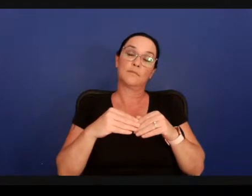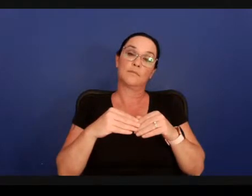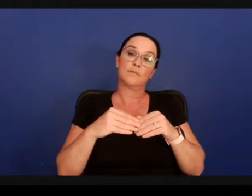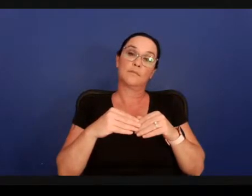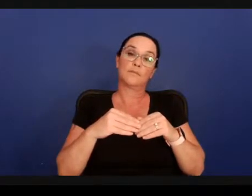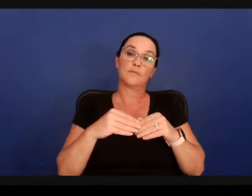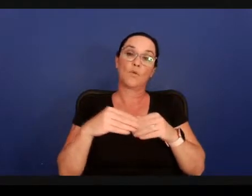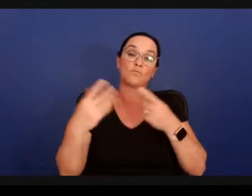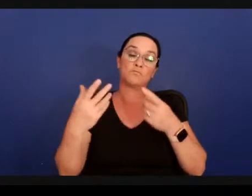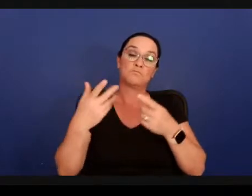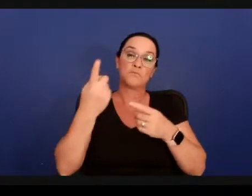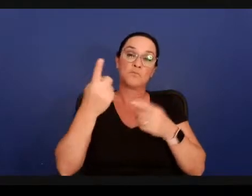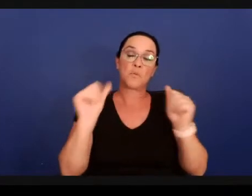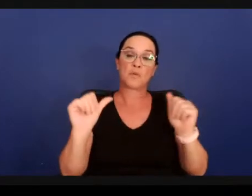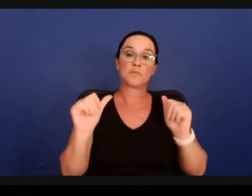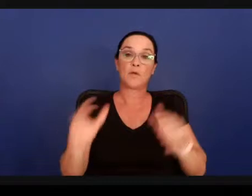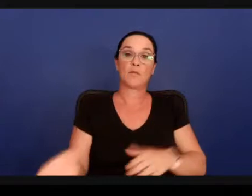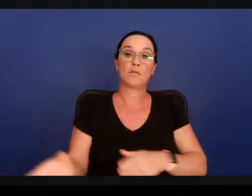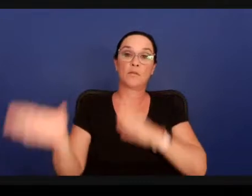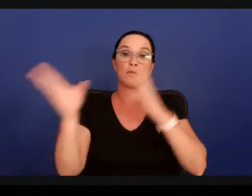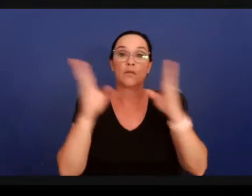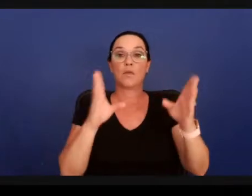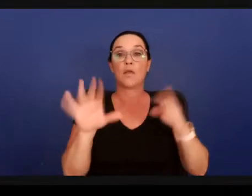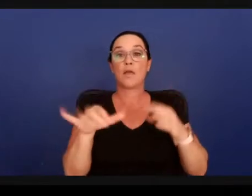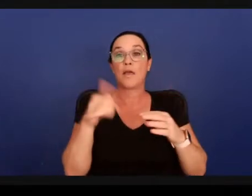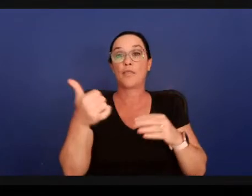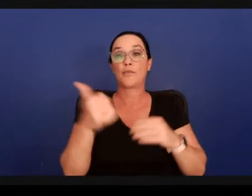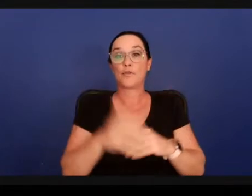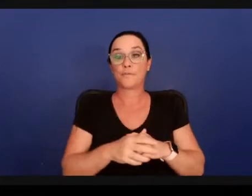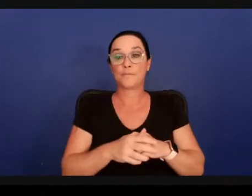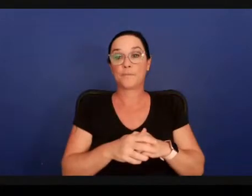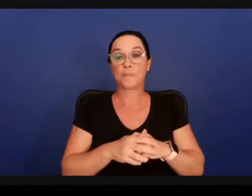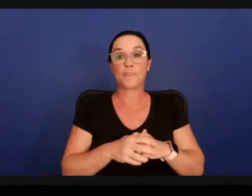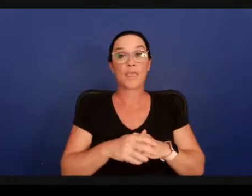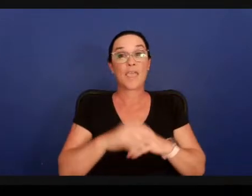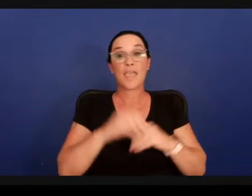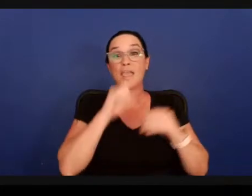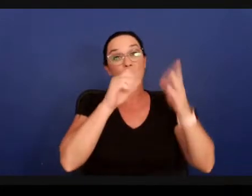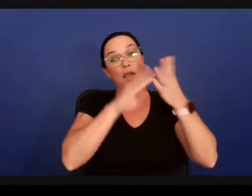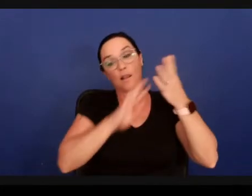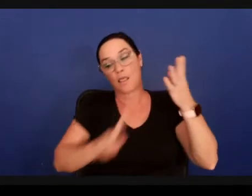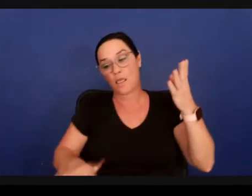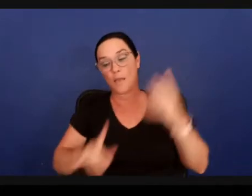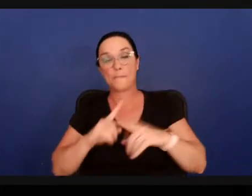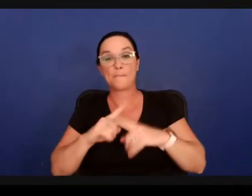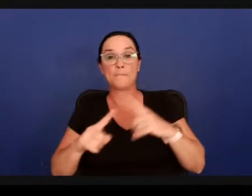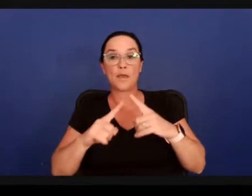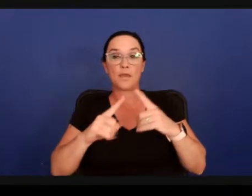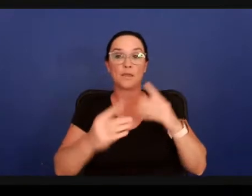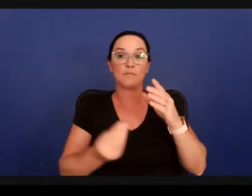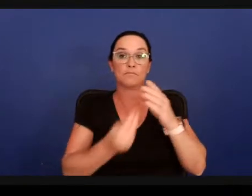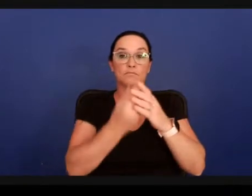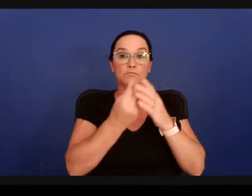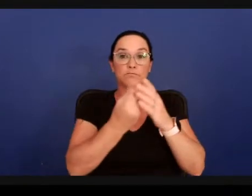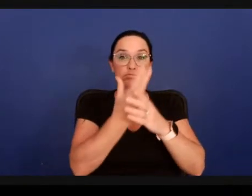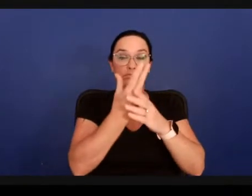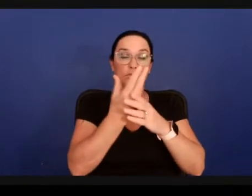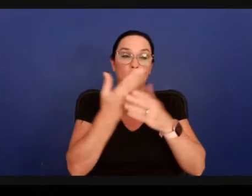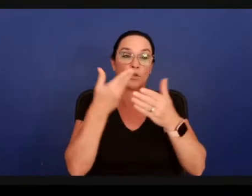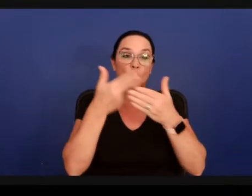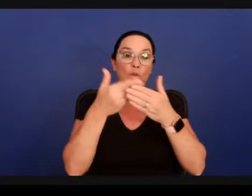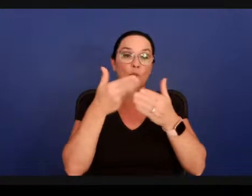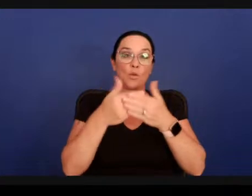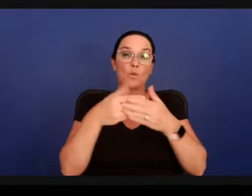possibility. Another would be that it doesn't actually make it into either rift, but it pops out near the connector, near the surface at Hale